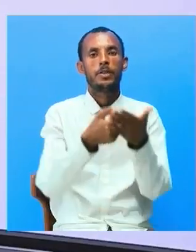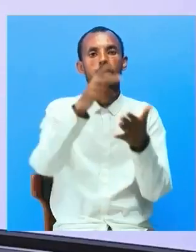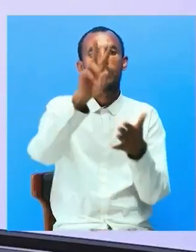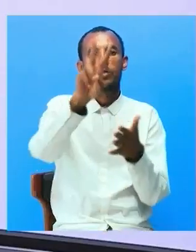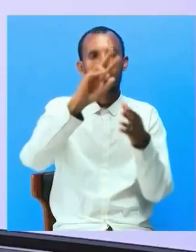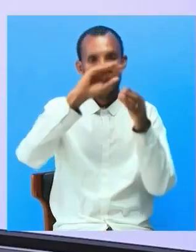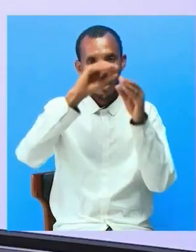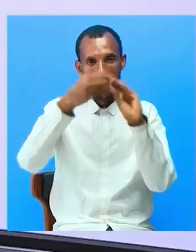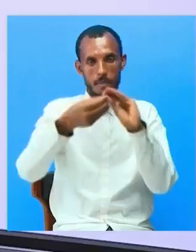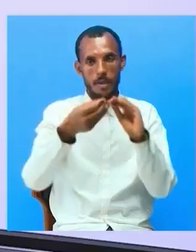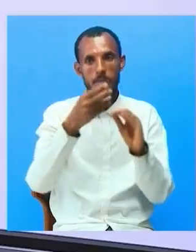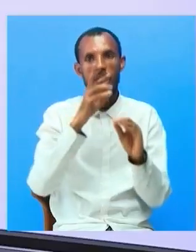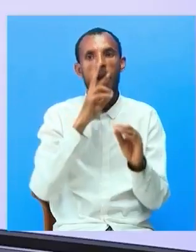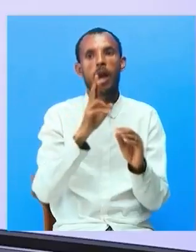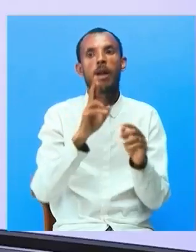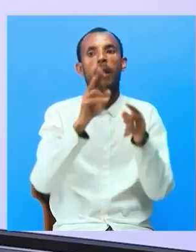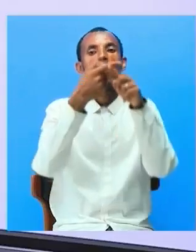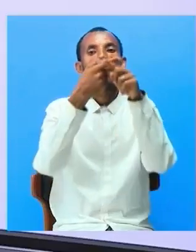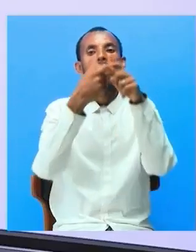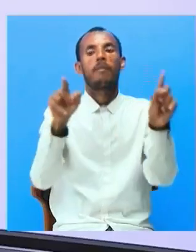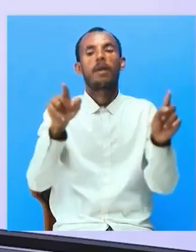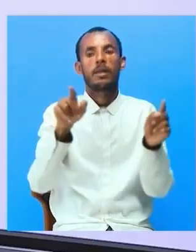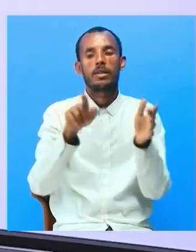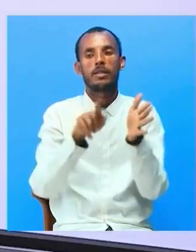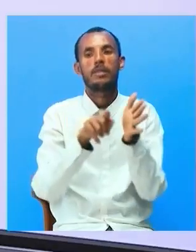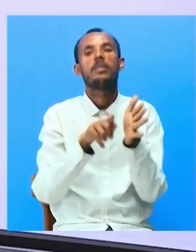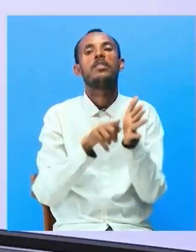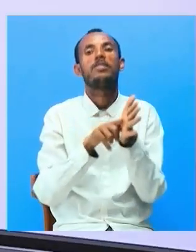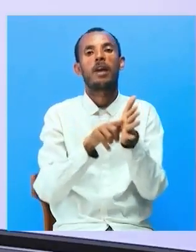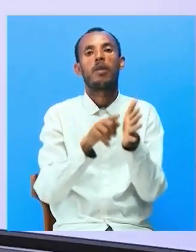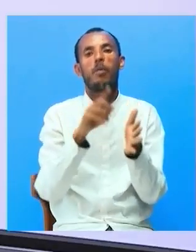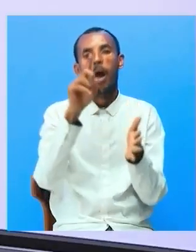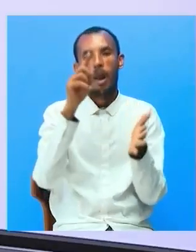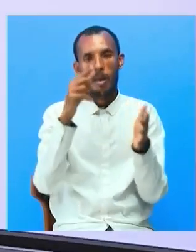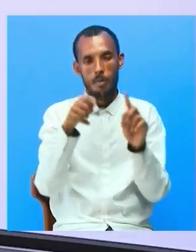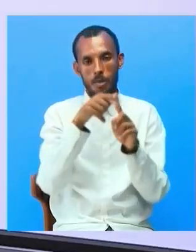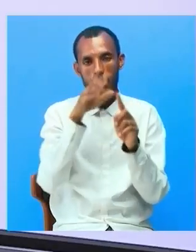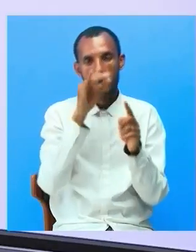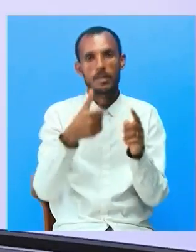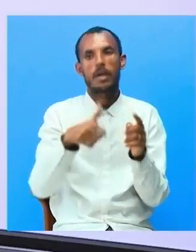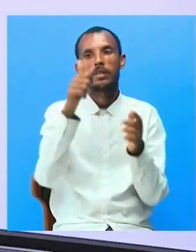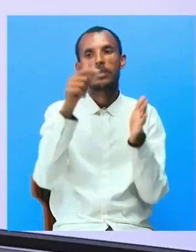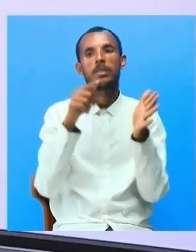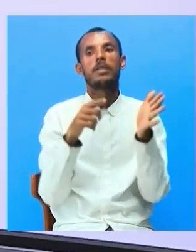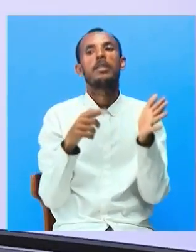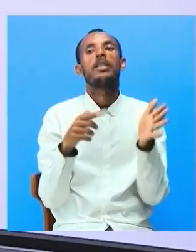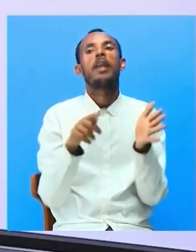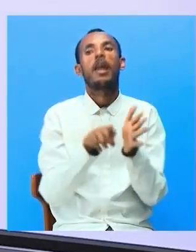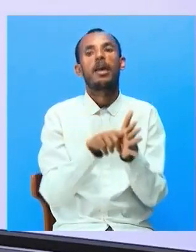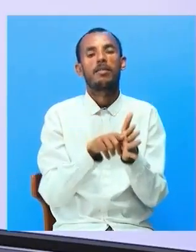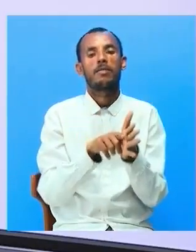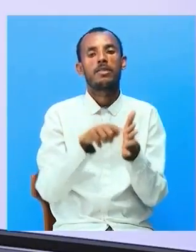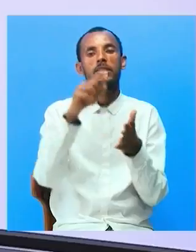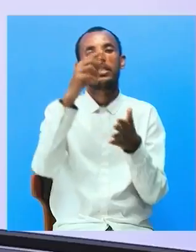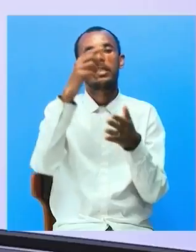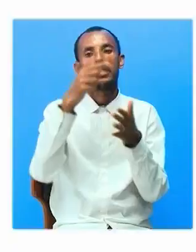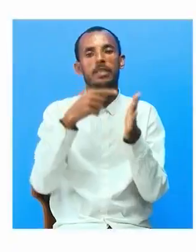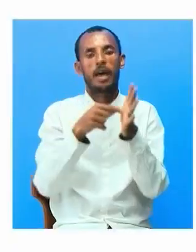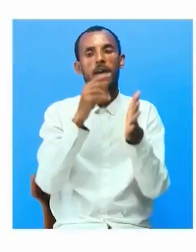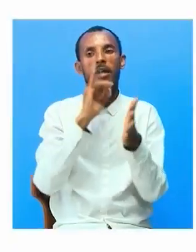These two numbers, as you can see, they have different sign. One is positive, the other is negative. So the sign of the quotient